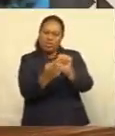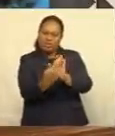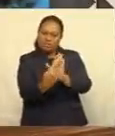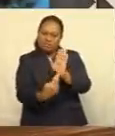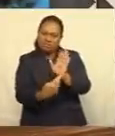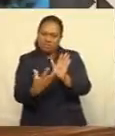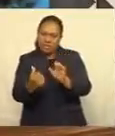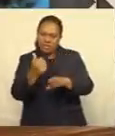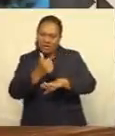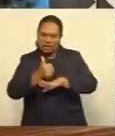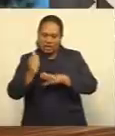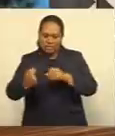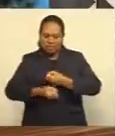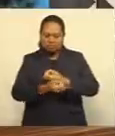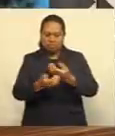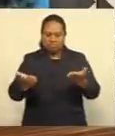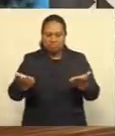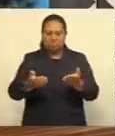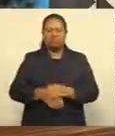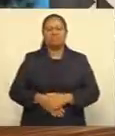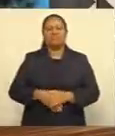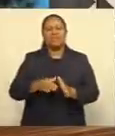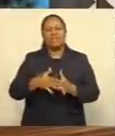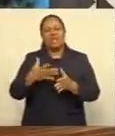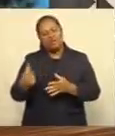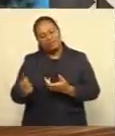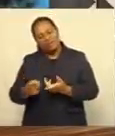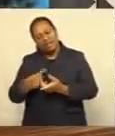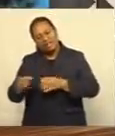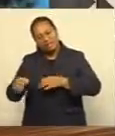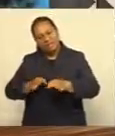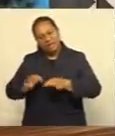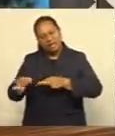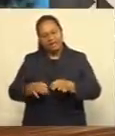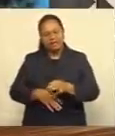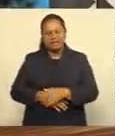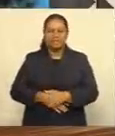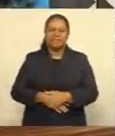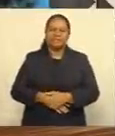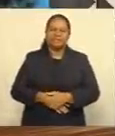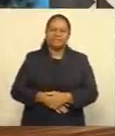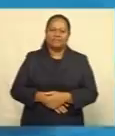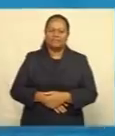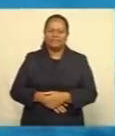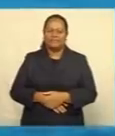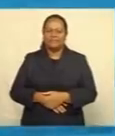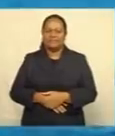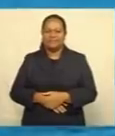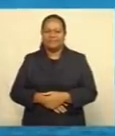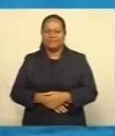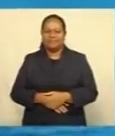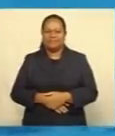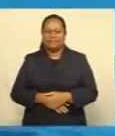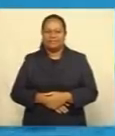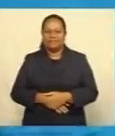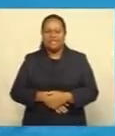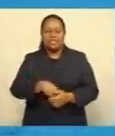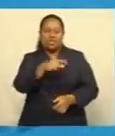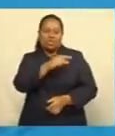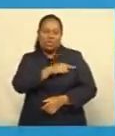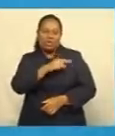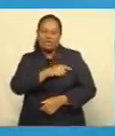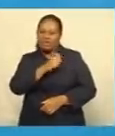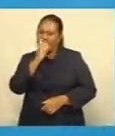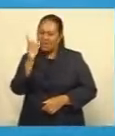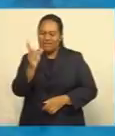government, the Federation has resorted to Plan B. Venina Rakautonga with the details. The qualifiers won't be